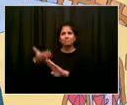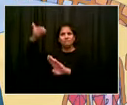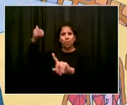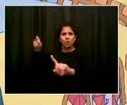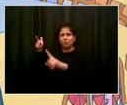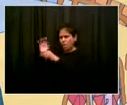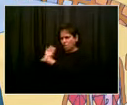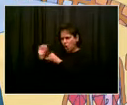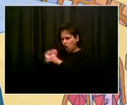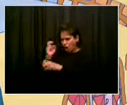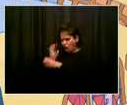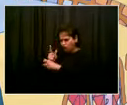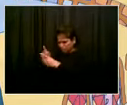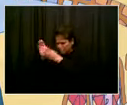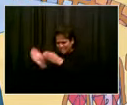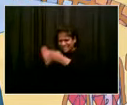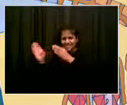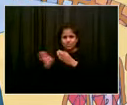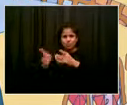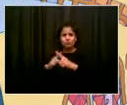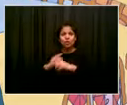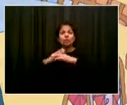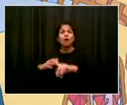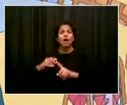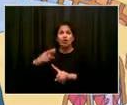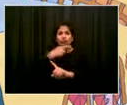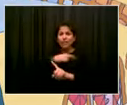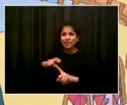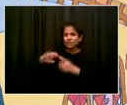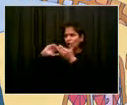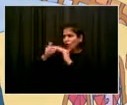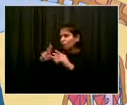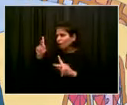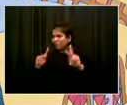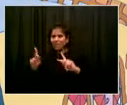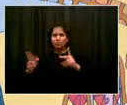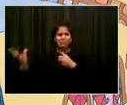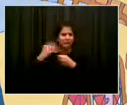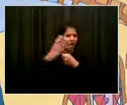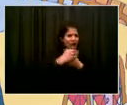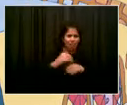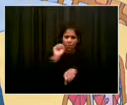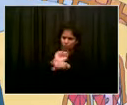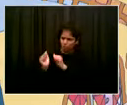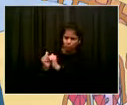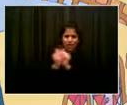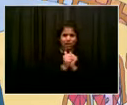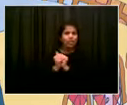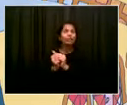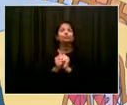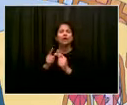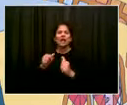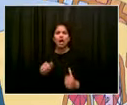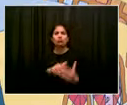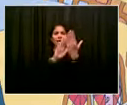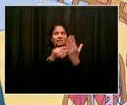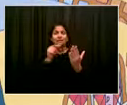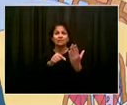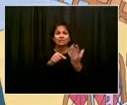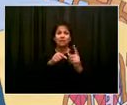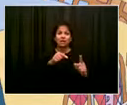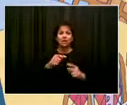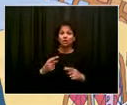Crisis Management System, NYPD, elected officials, all working together. This was the safest Juve we've seen, I think, in